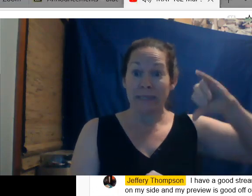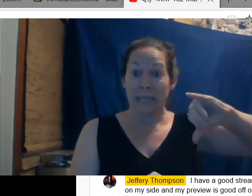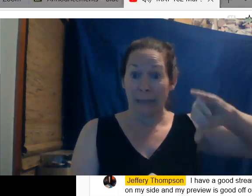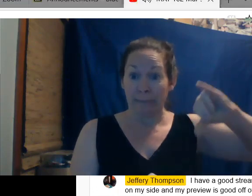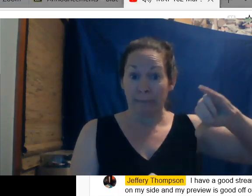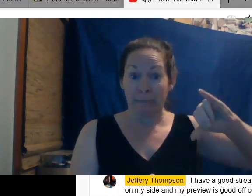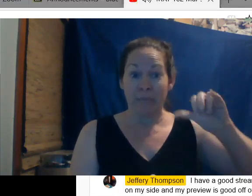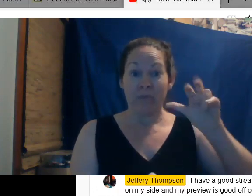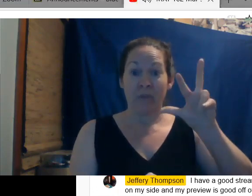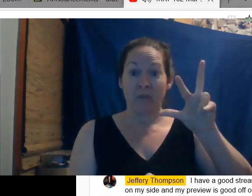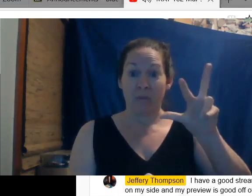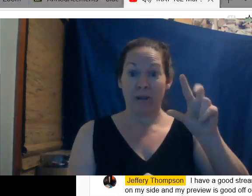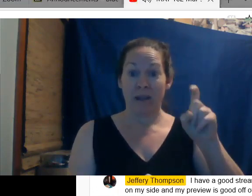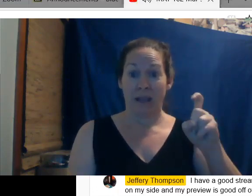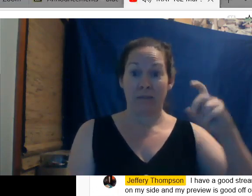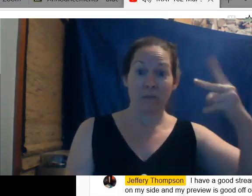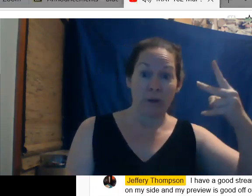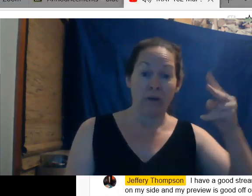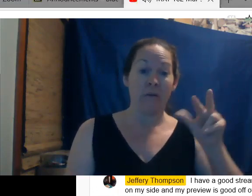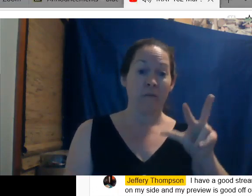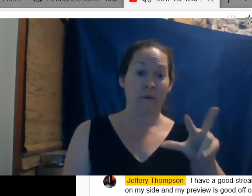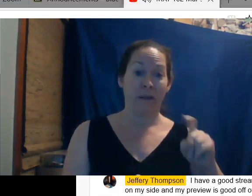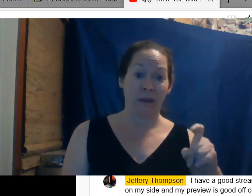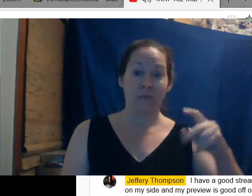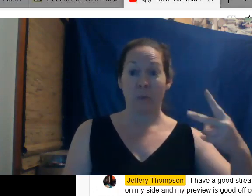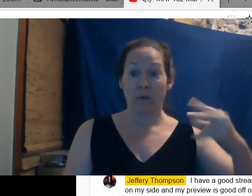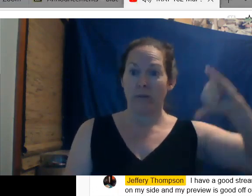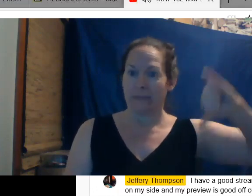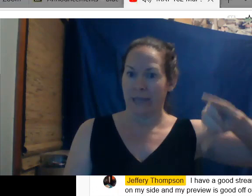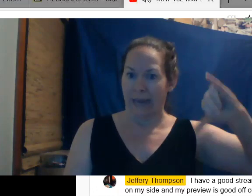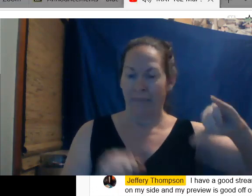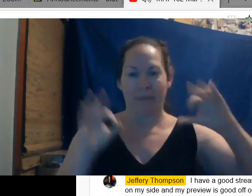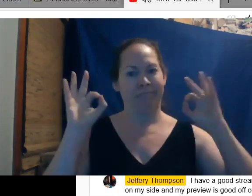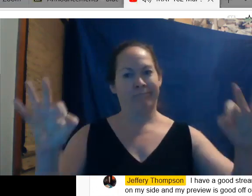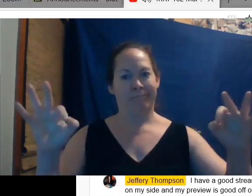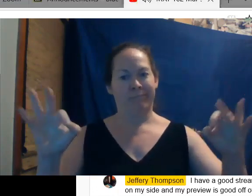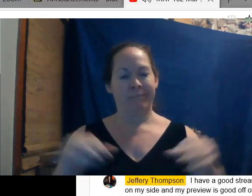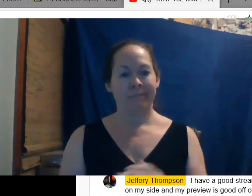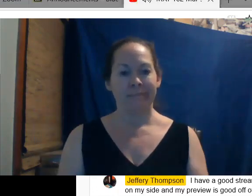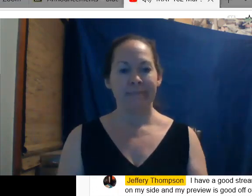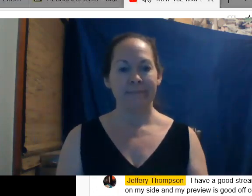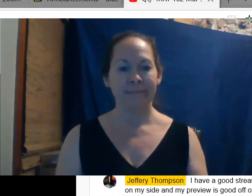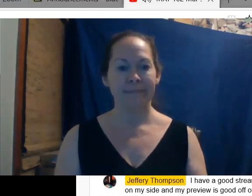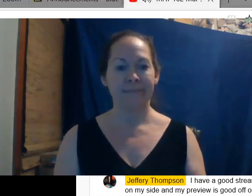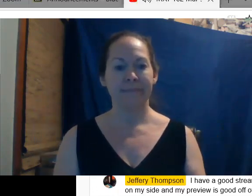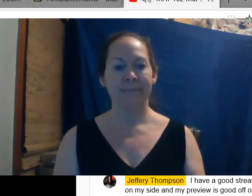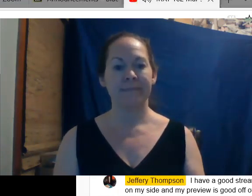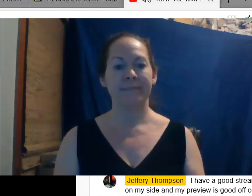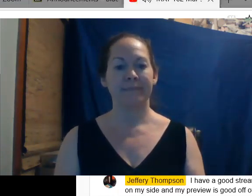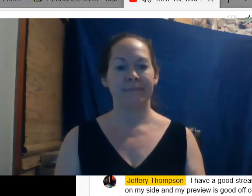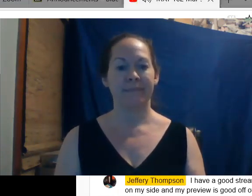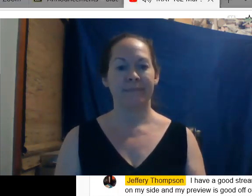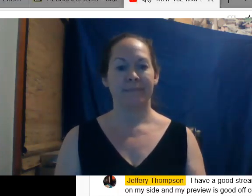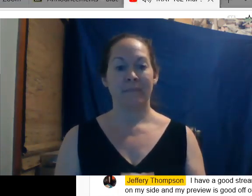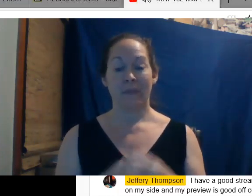check. These first terms should be exactly the same. This algorithm makes sure these first terms are the same. So my